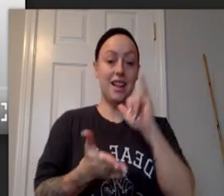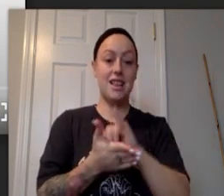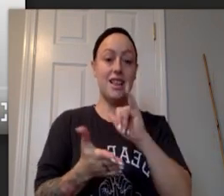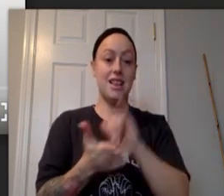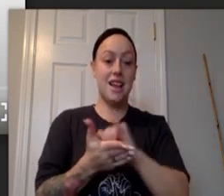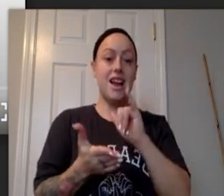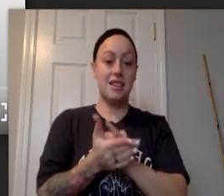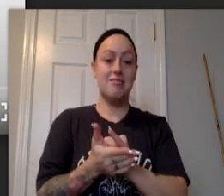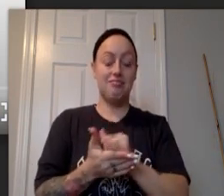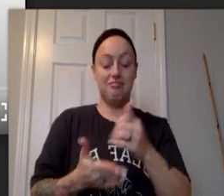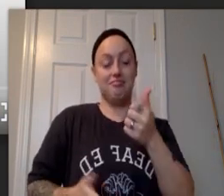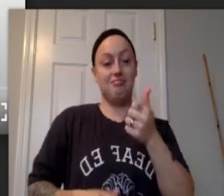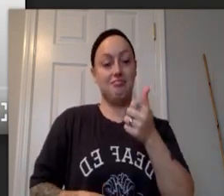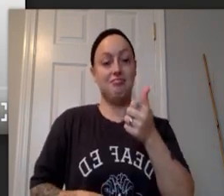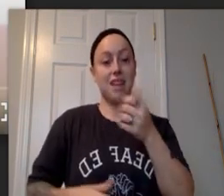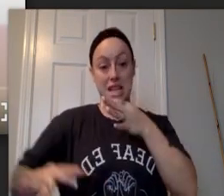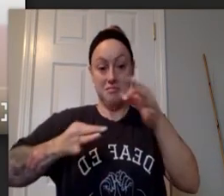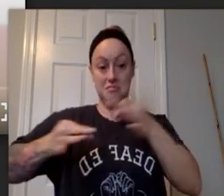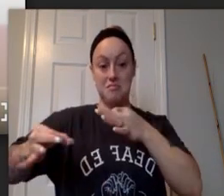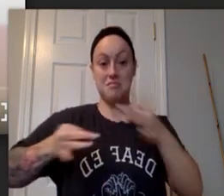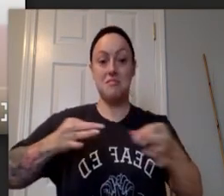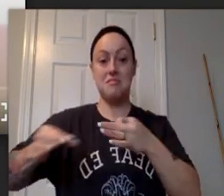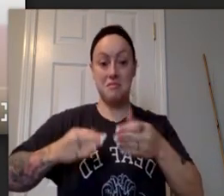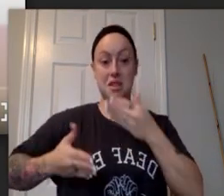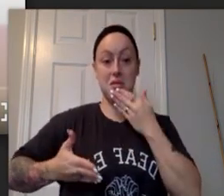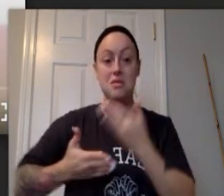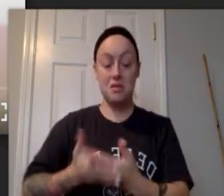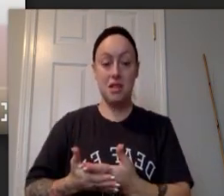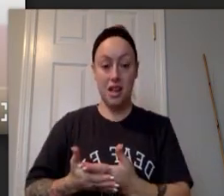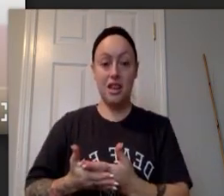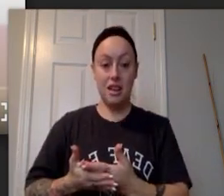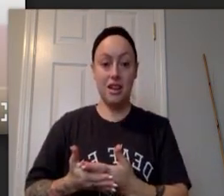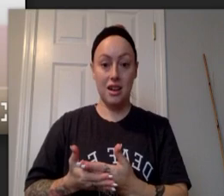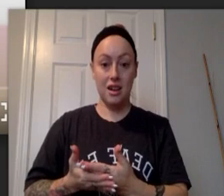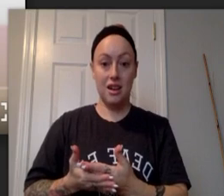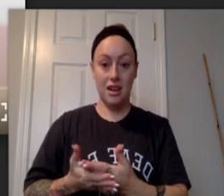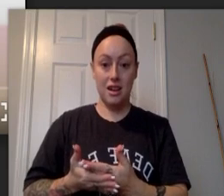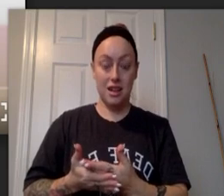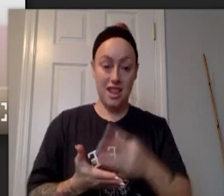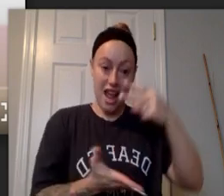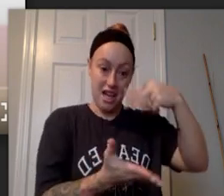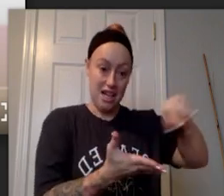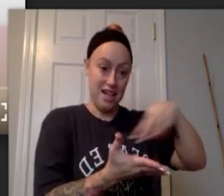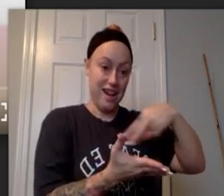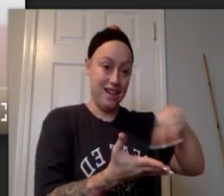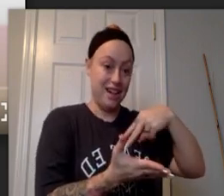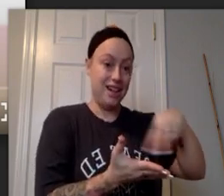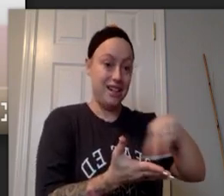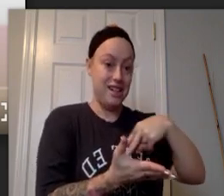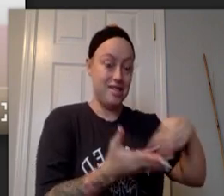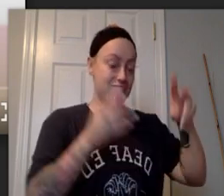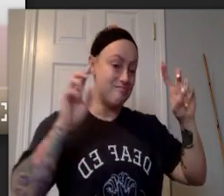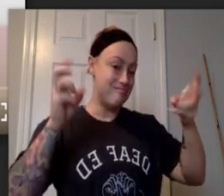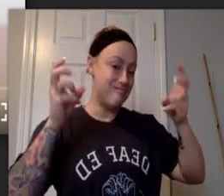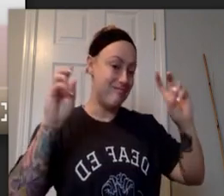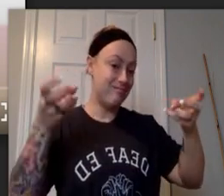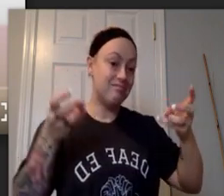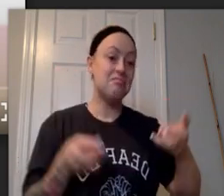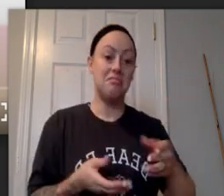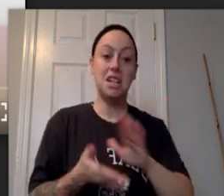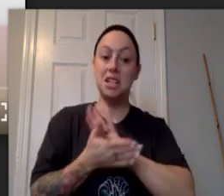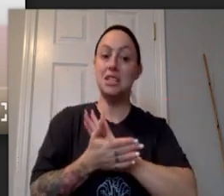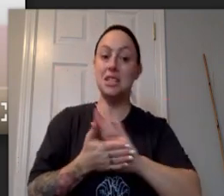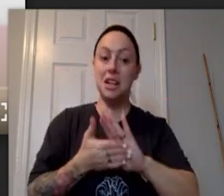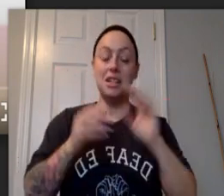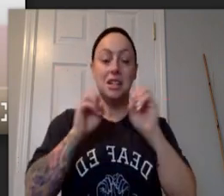pretty self-explanatory, and I really appreciated how you utilize the dancing to draw just a clear picture of